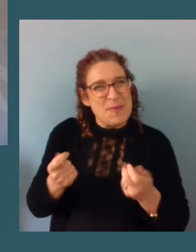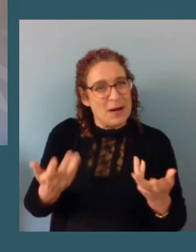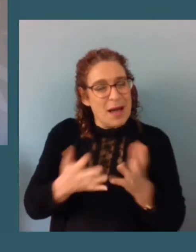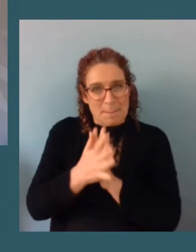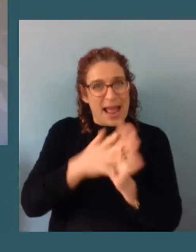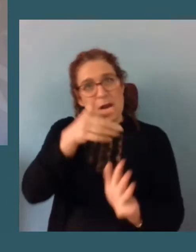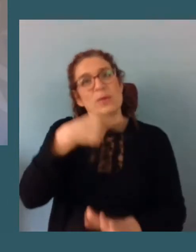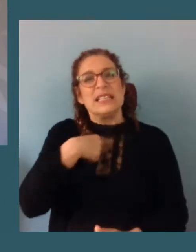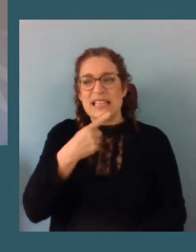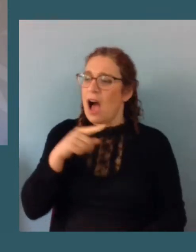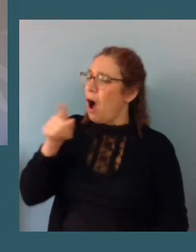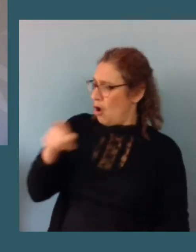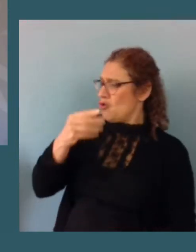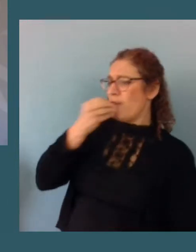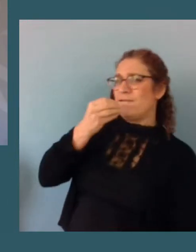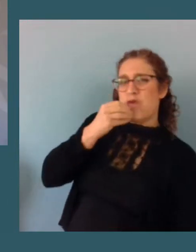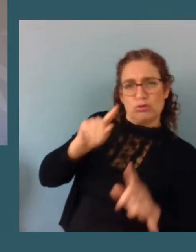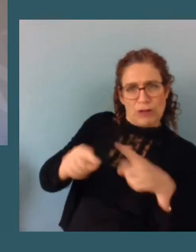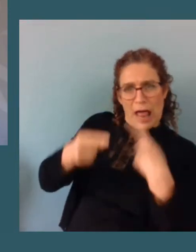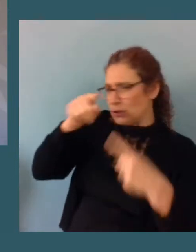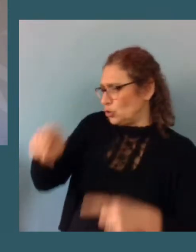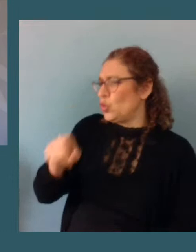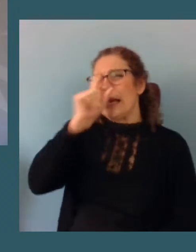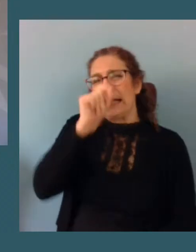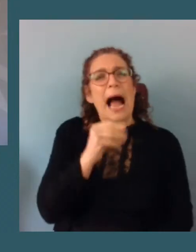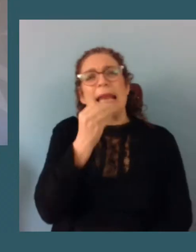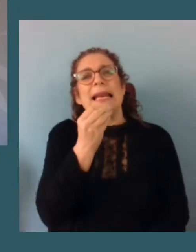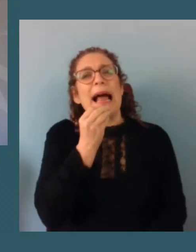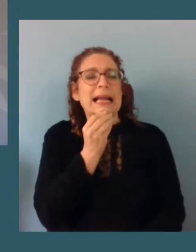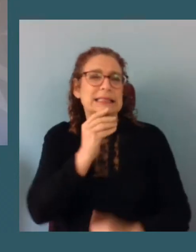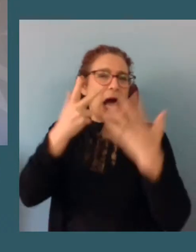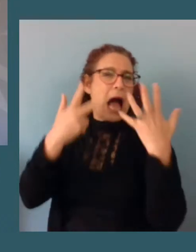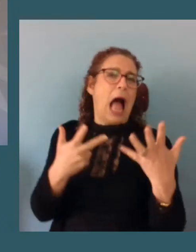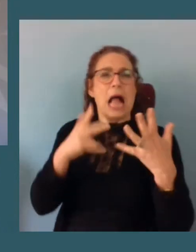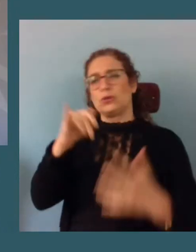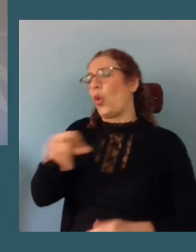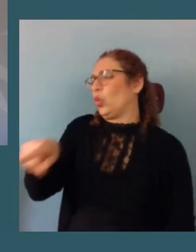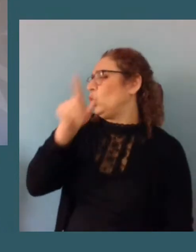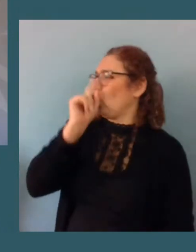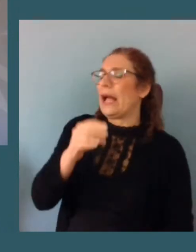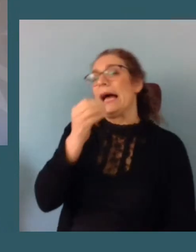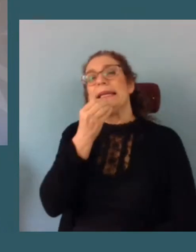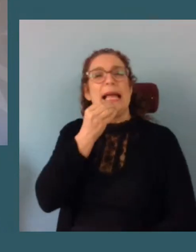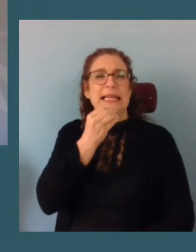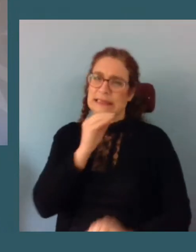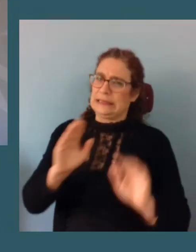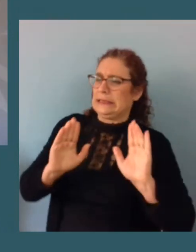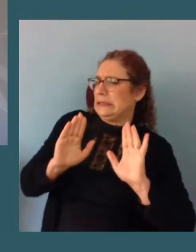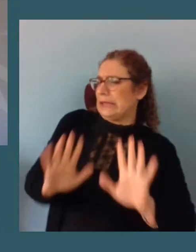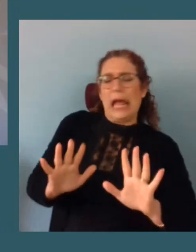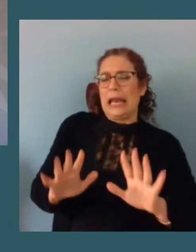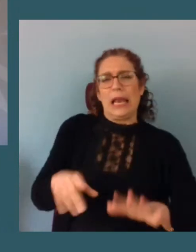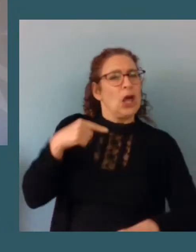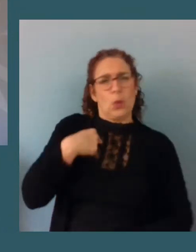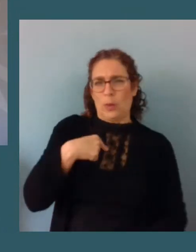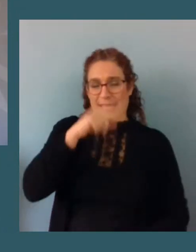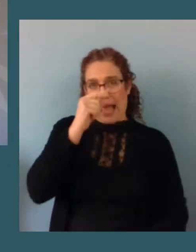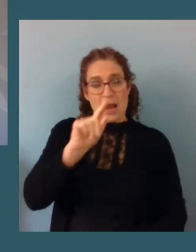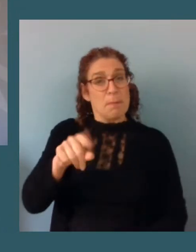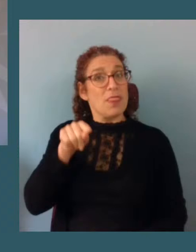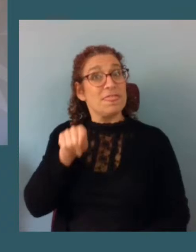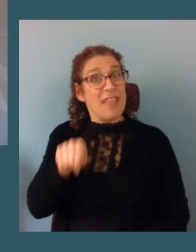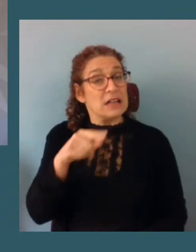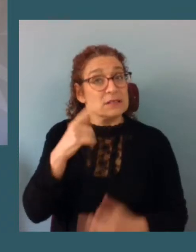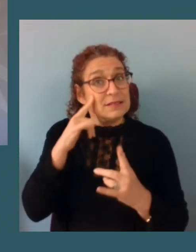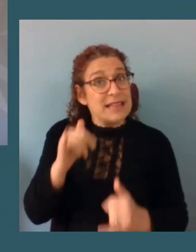you can eat 8 peanuts or 10 peanuts in the ward, because we do those challenges on a day when you're well, that you